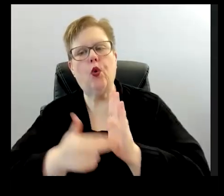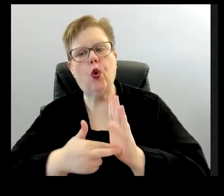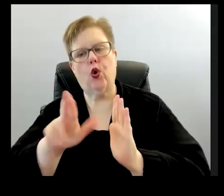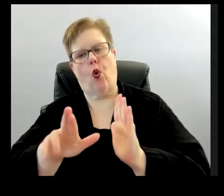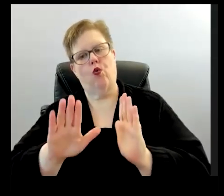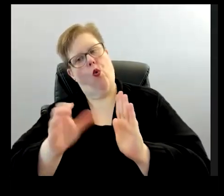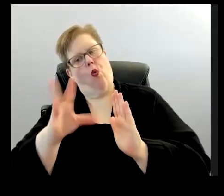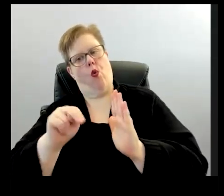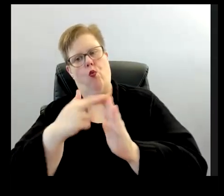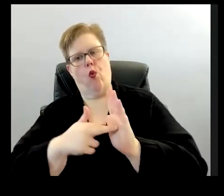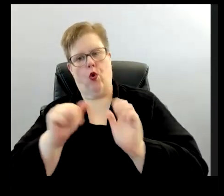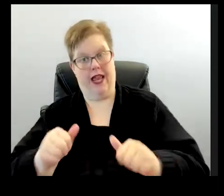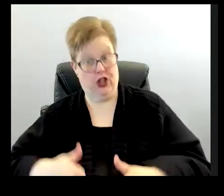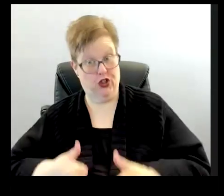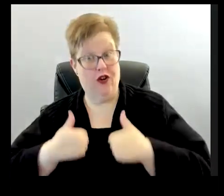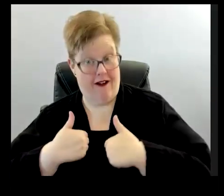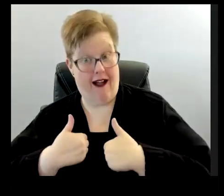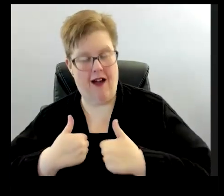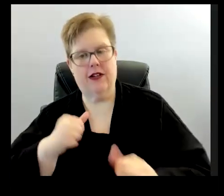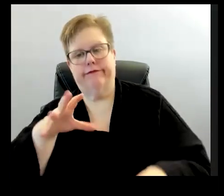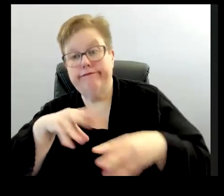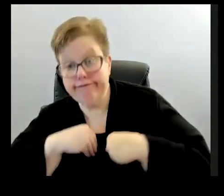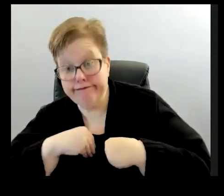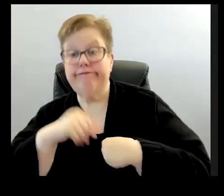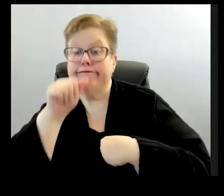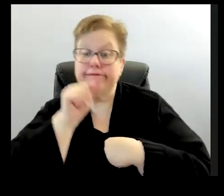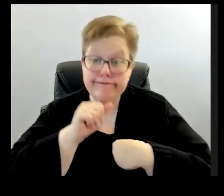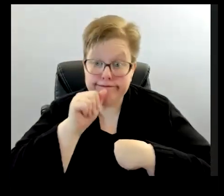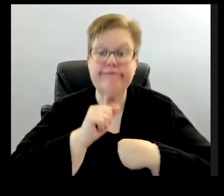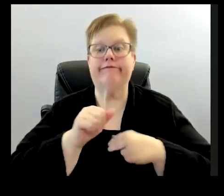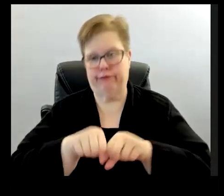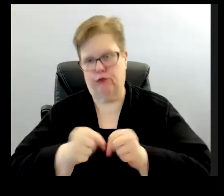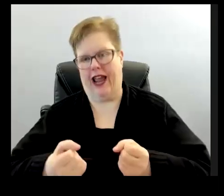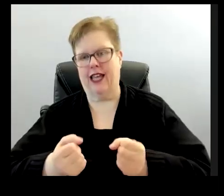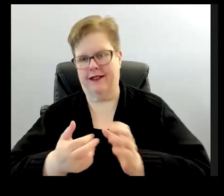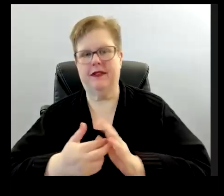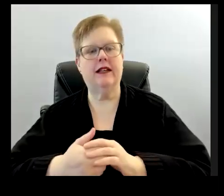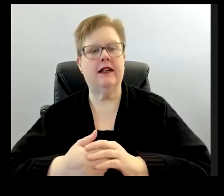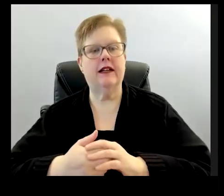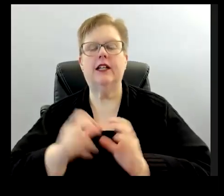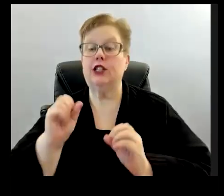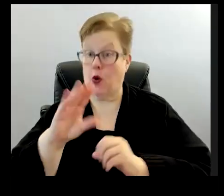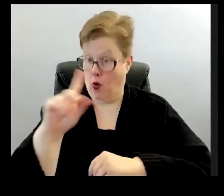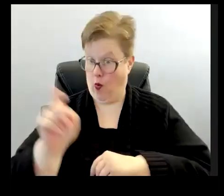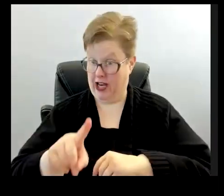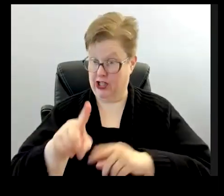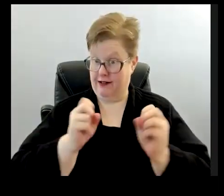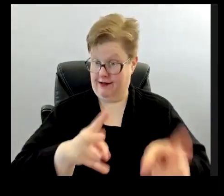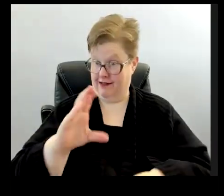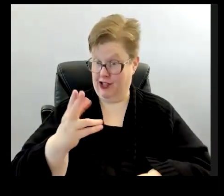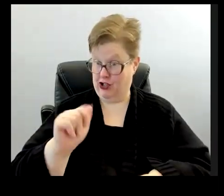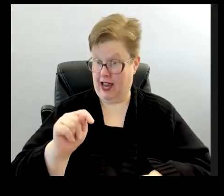best survive, tolerate breaking? So, question for each of you in the